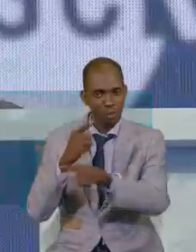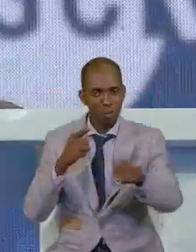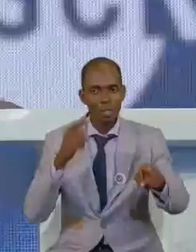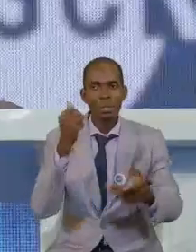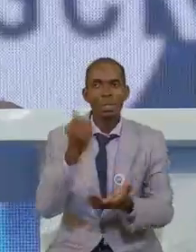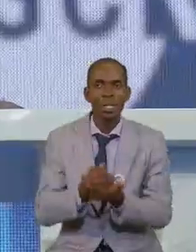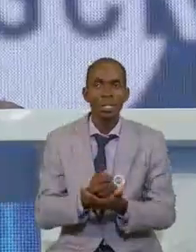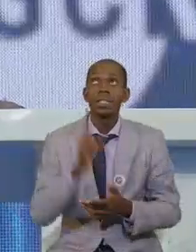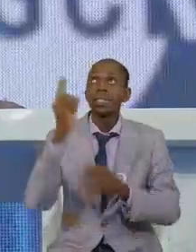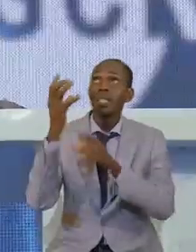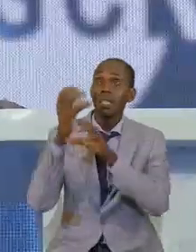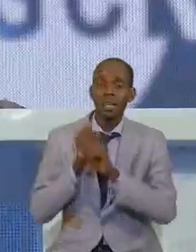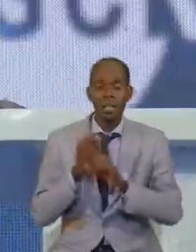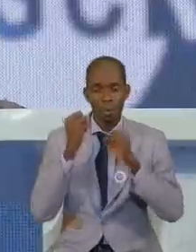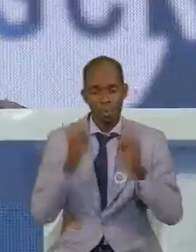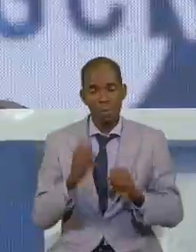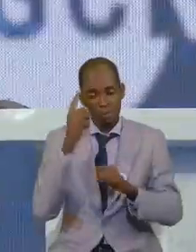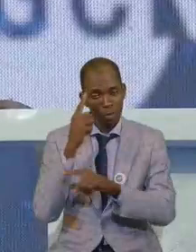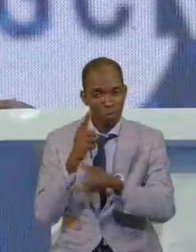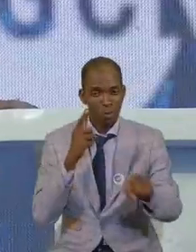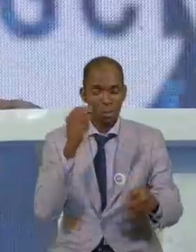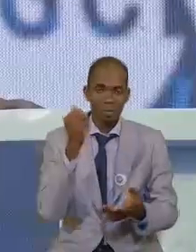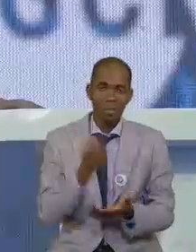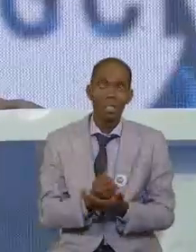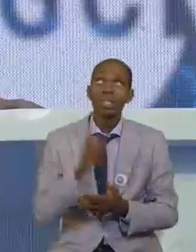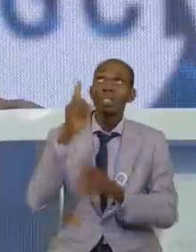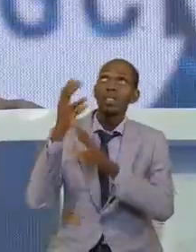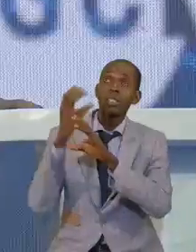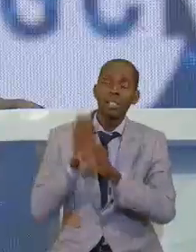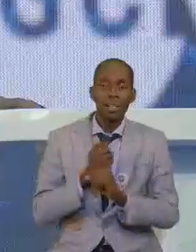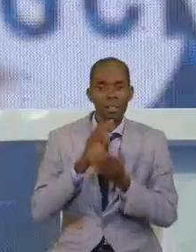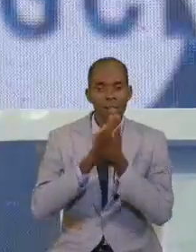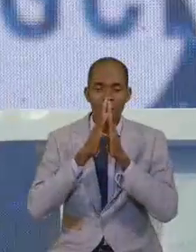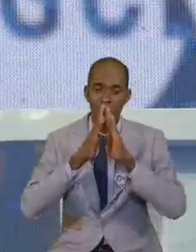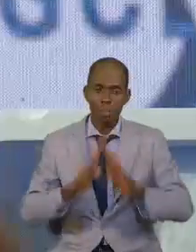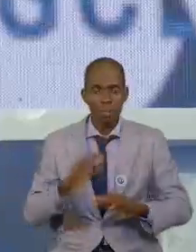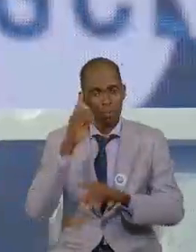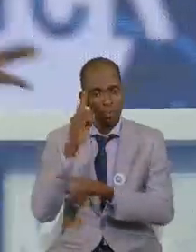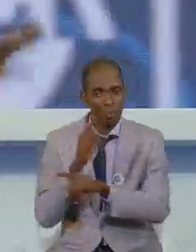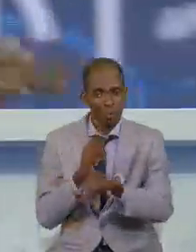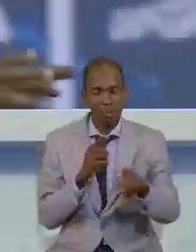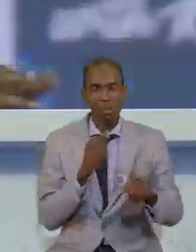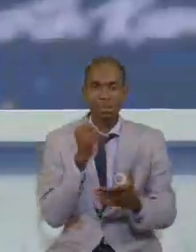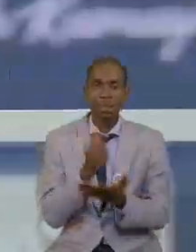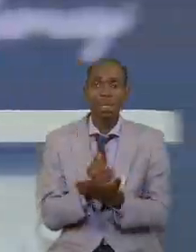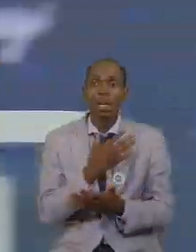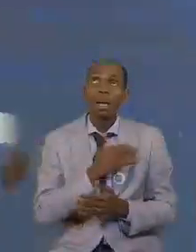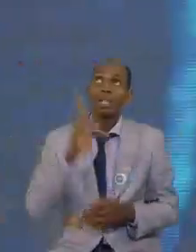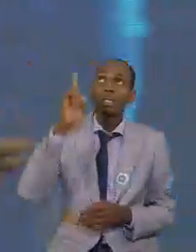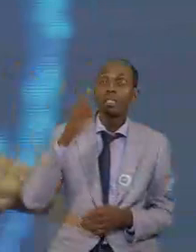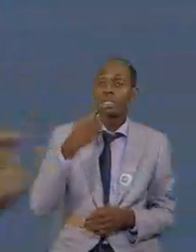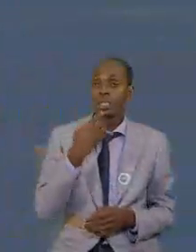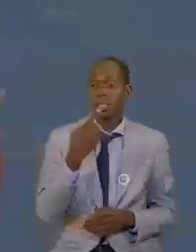He got the power for you. He got the peace for you. And he says the dominion,